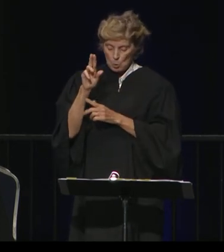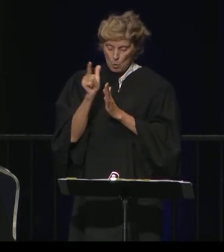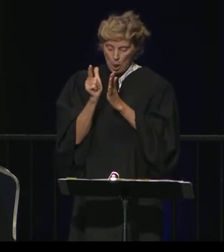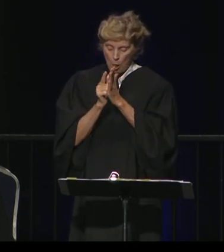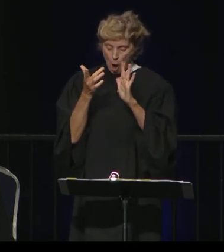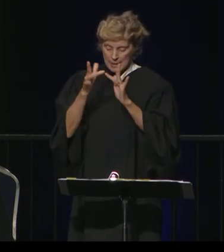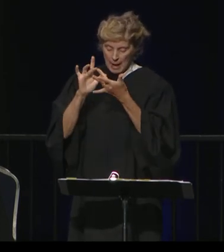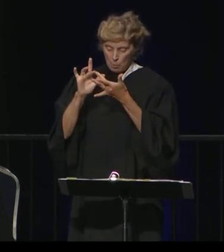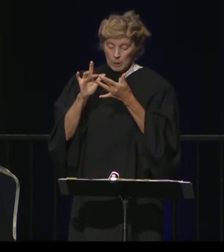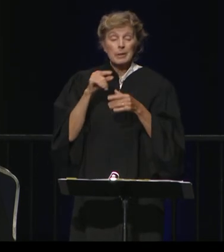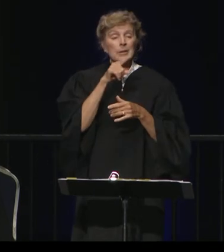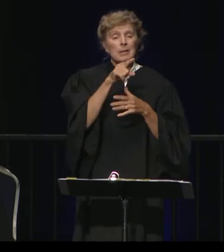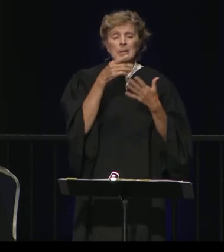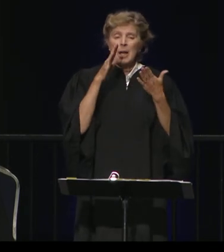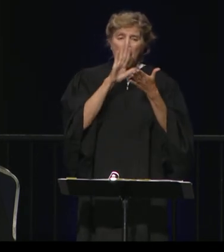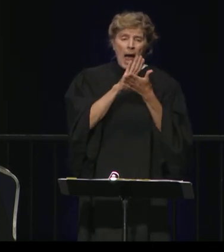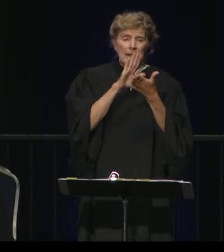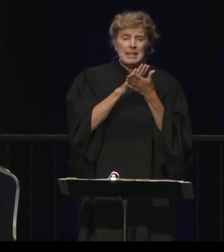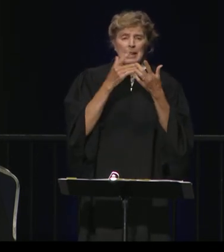achieved the academic success